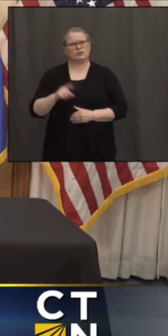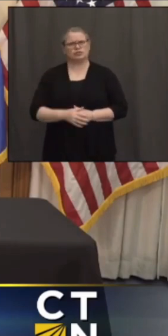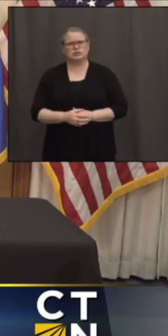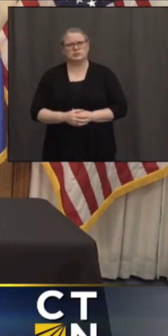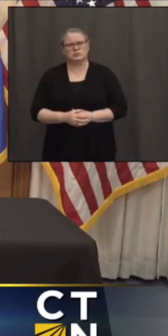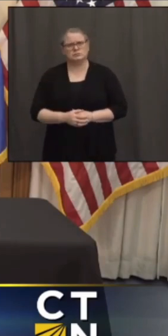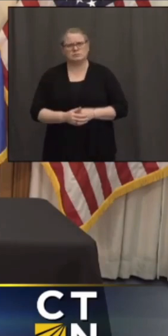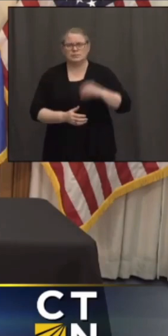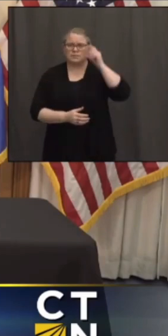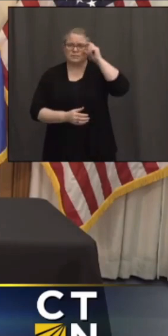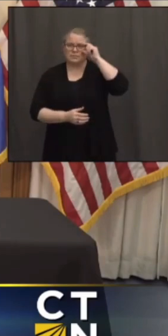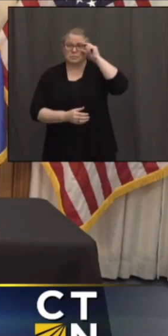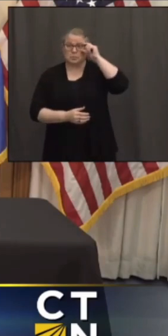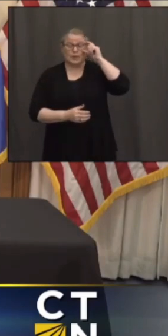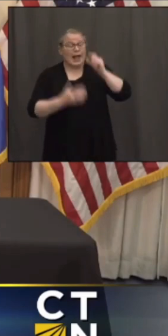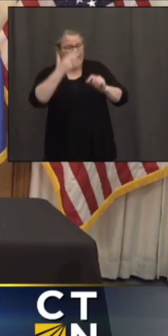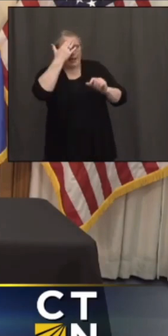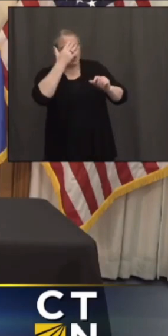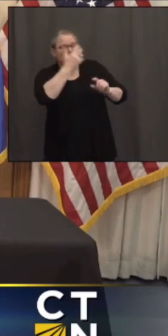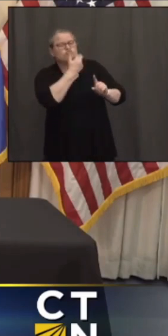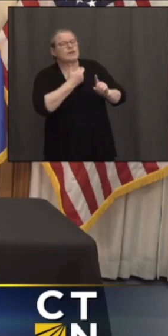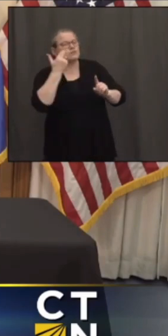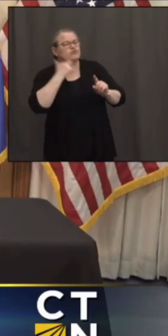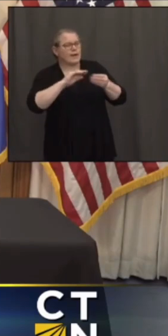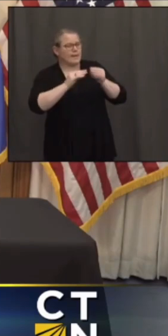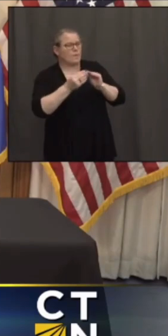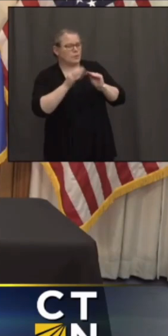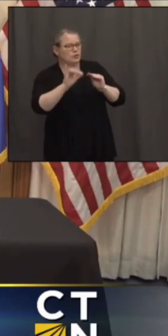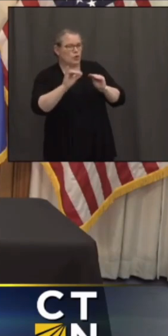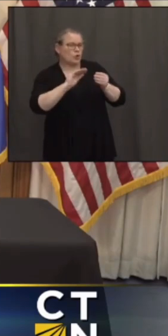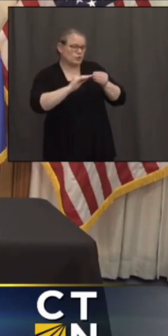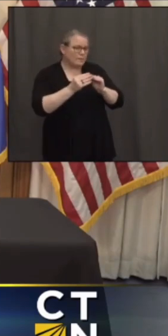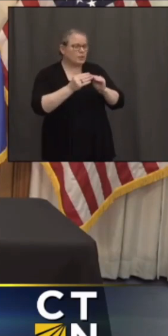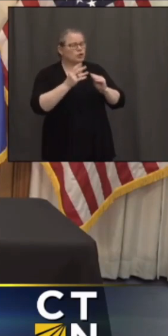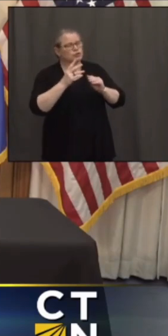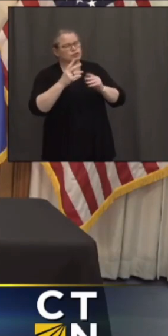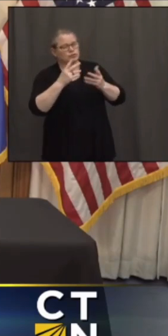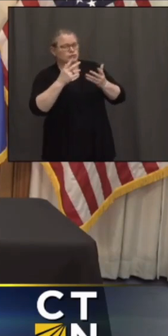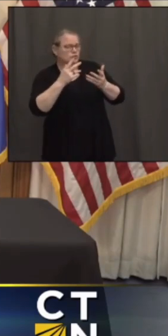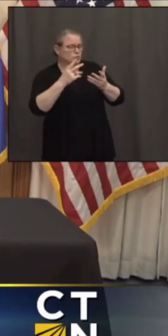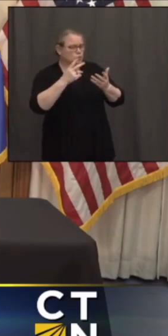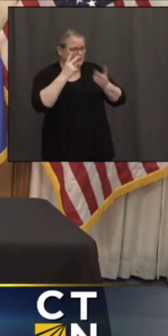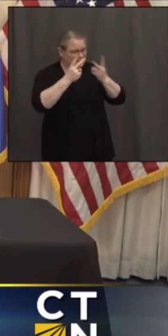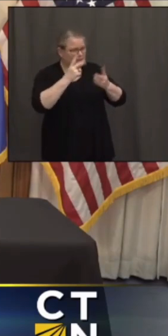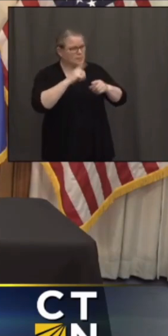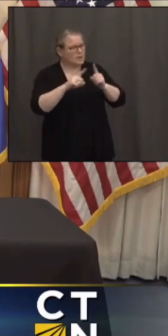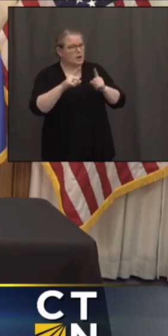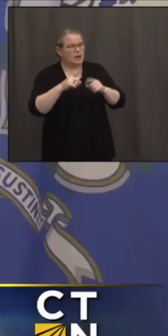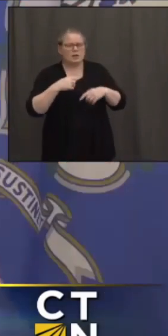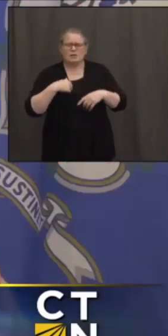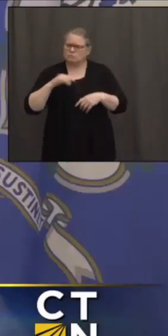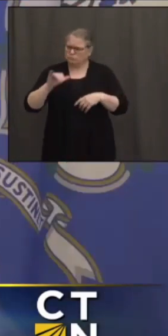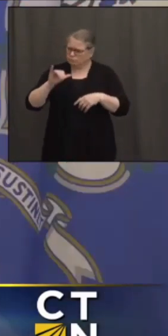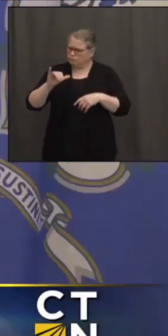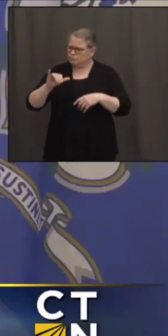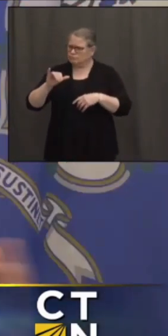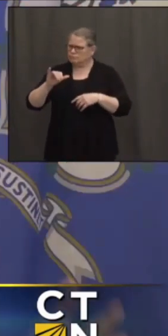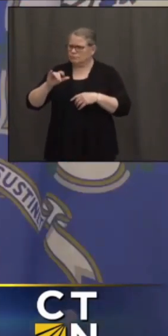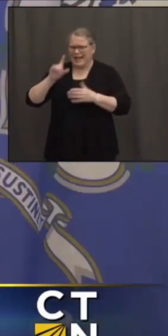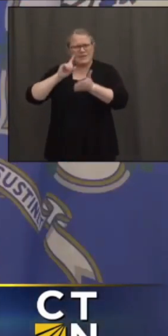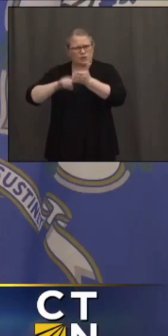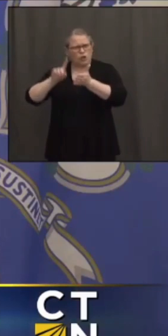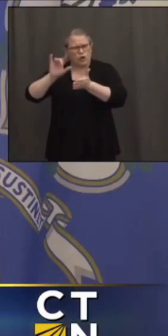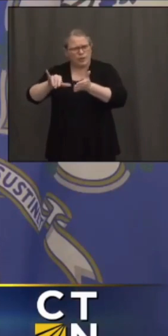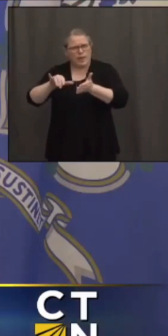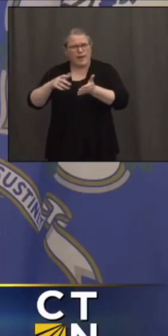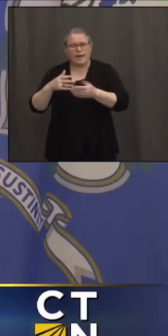I know the figures for restaurants have been tossed about, but I got to get back to that, Lisa. Some, it's really you're able